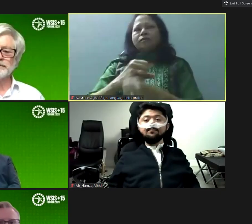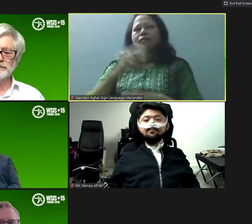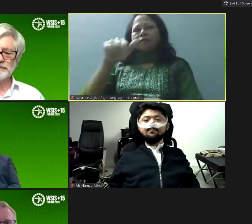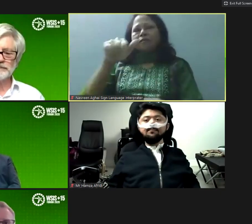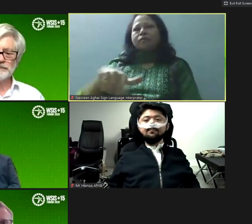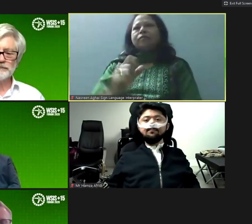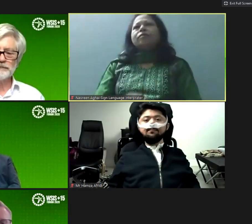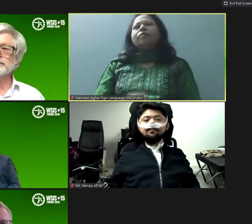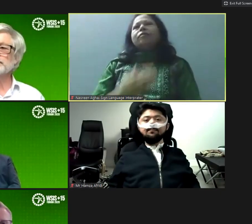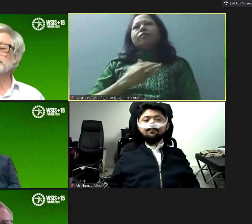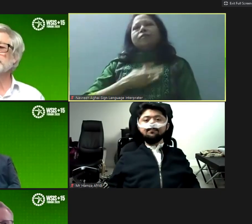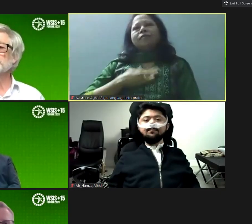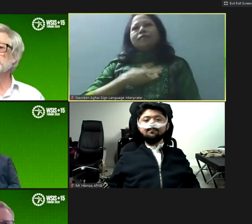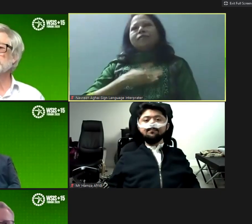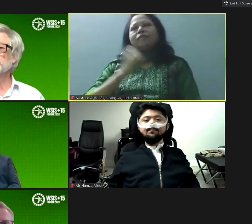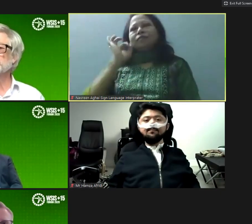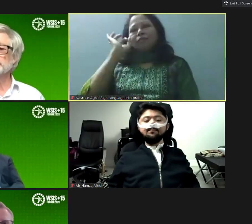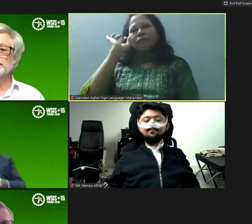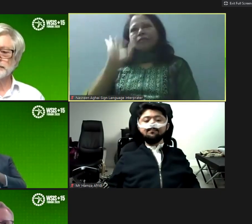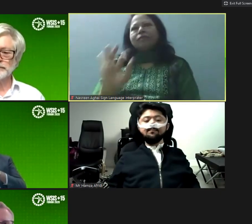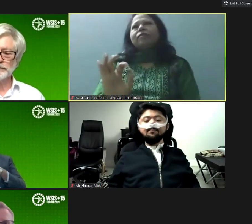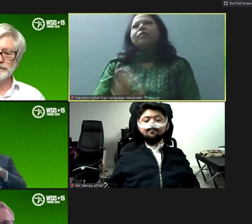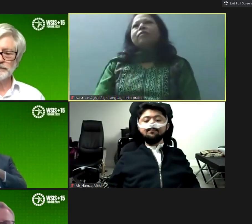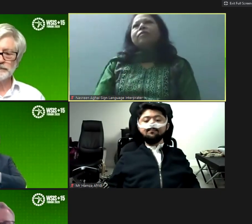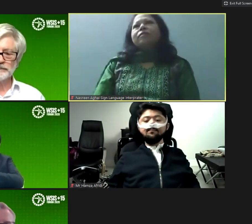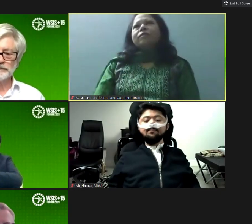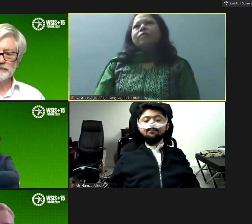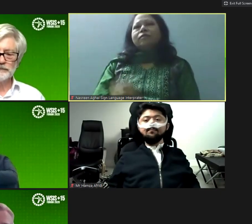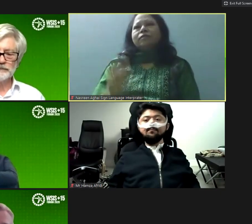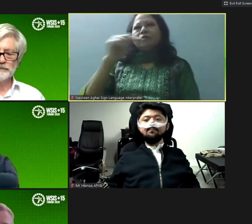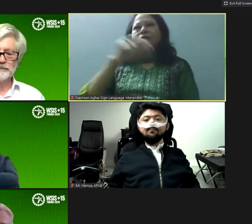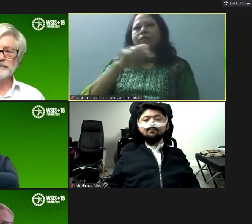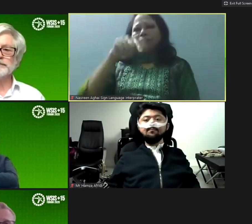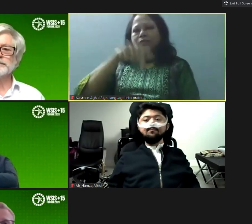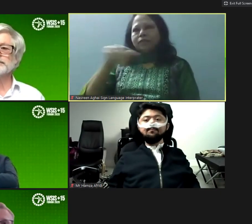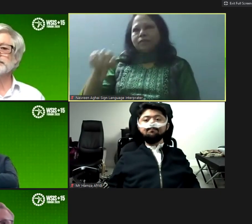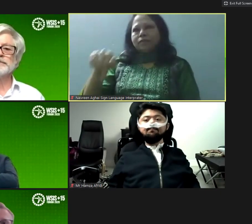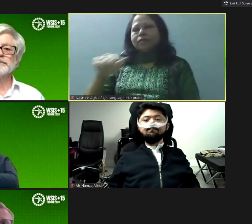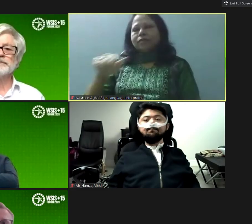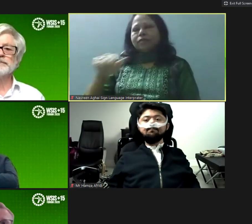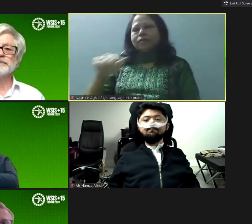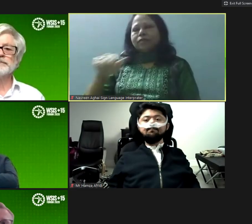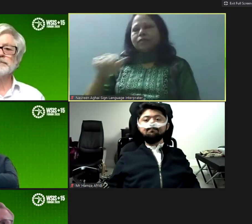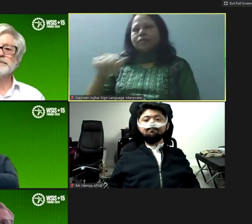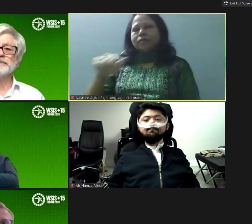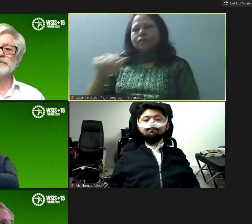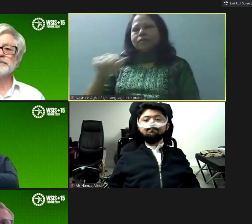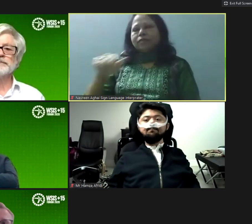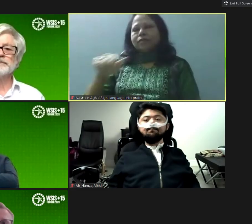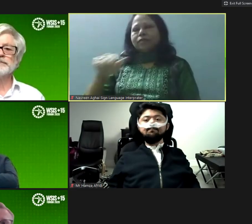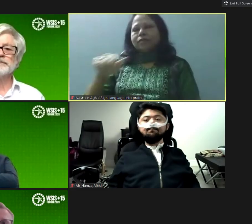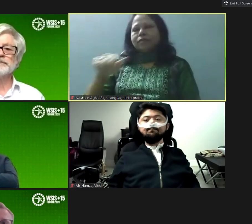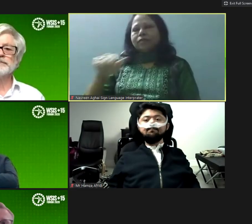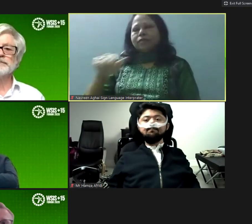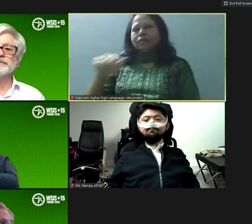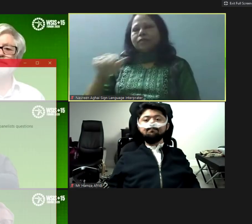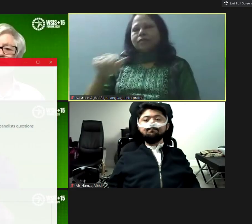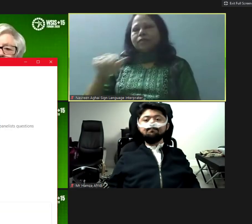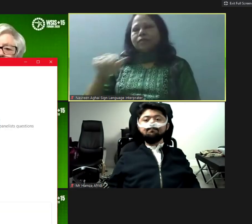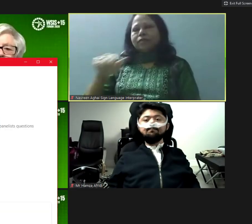So please use the Q&A tab at the bottom of the screen to post.